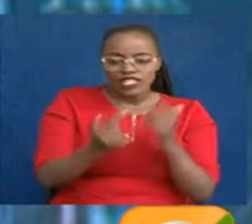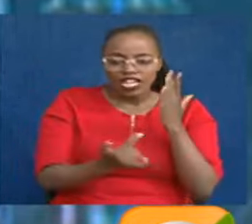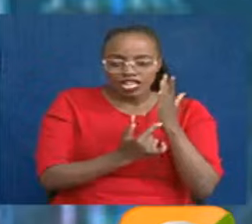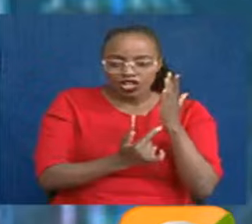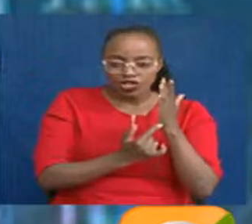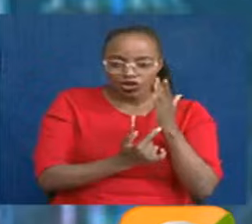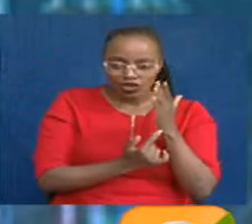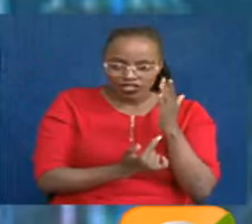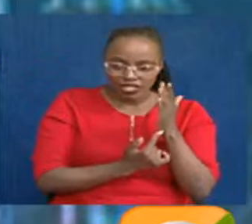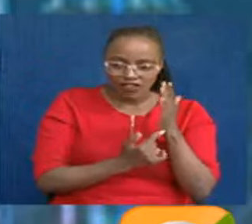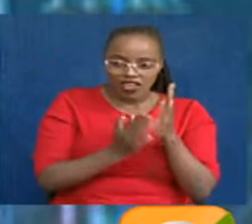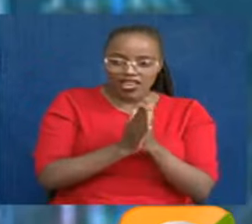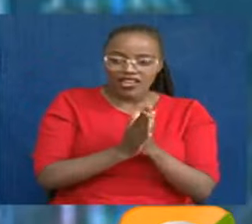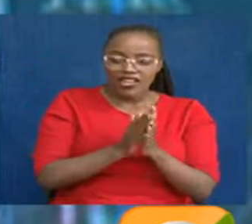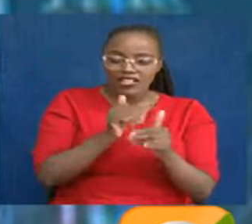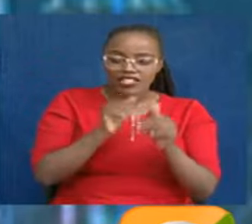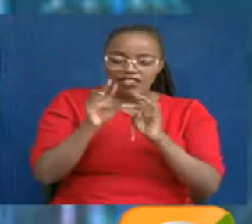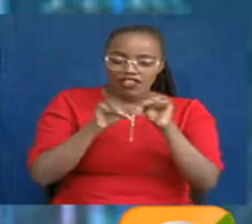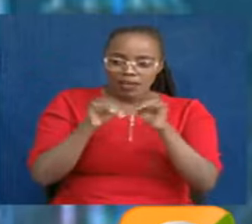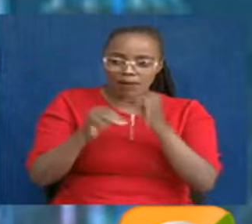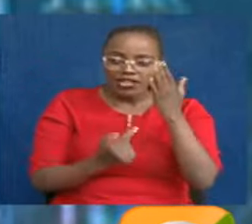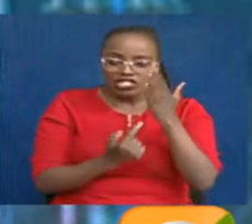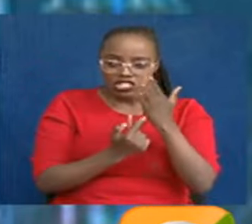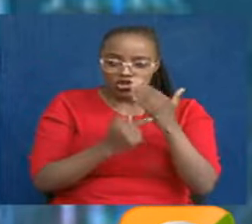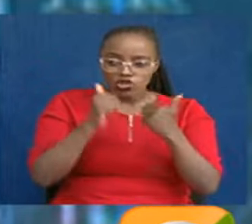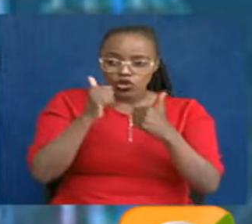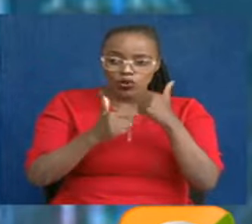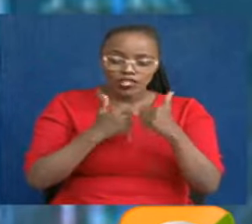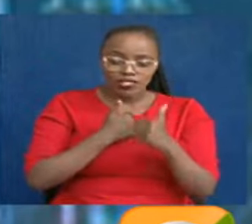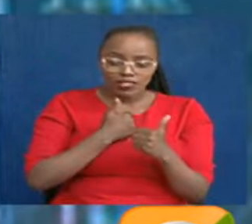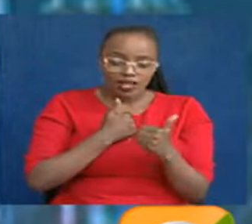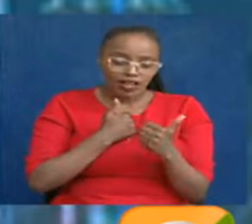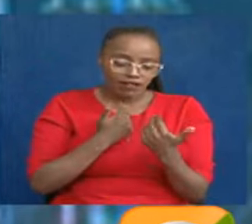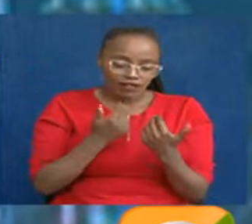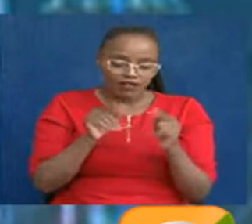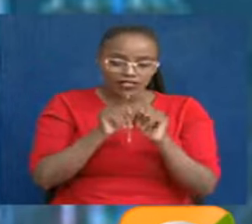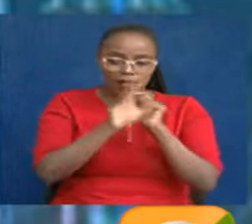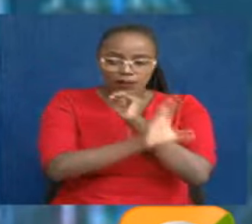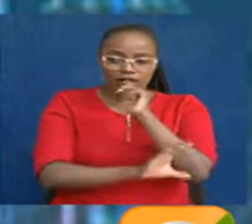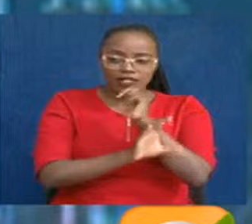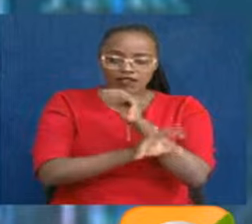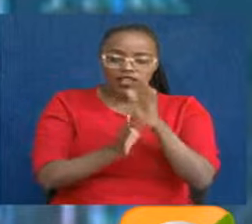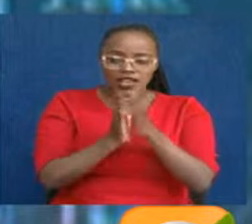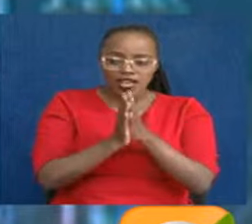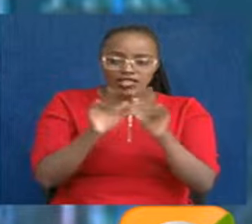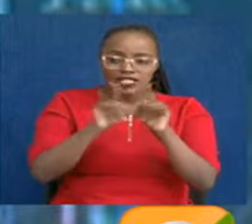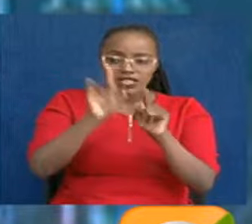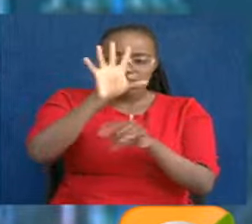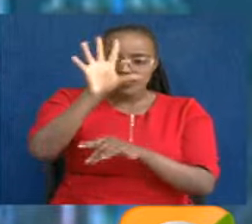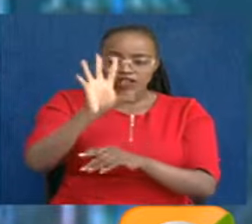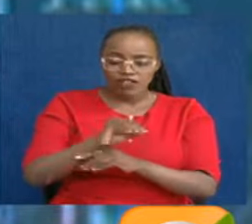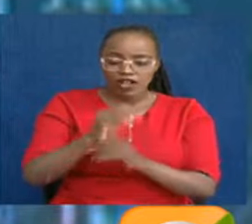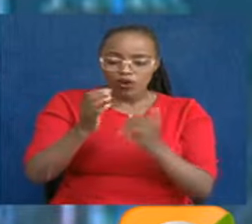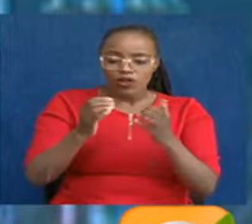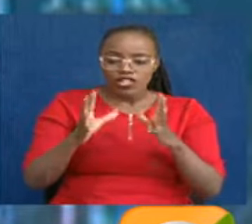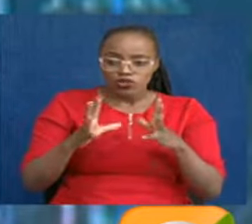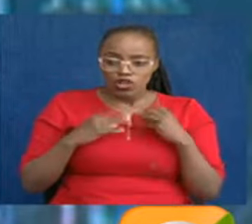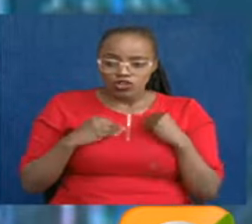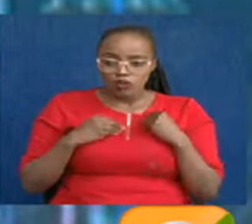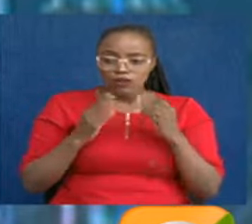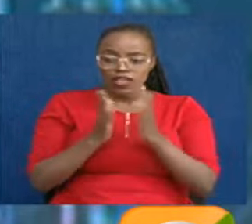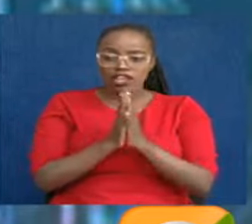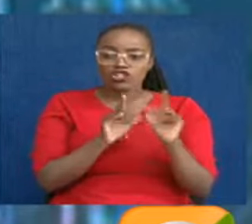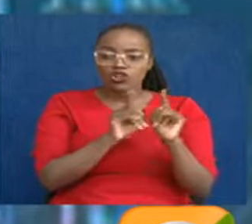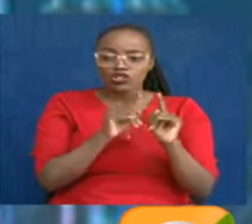is a new emerging technology that as a country and as Africa, we need to adopt. We've also been